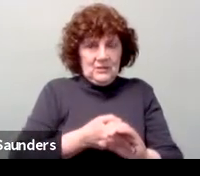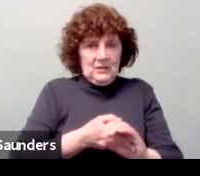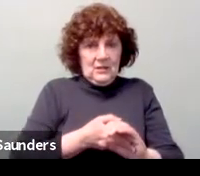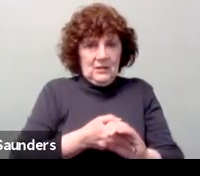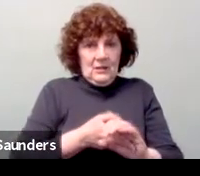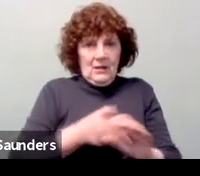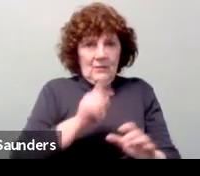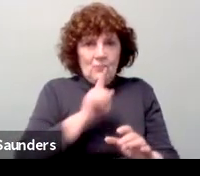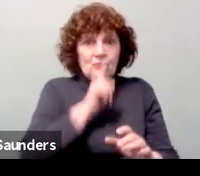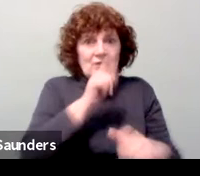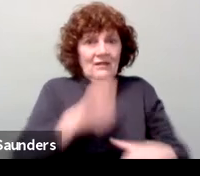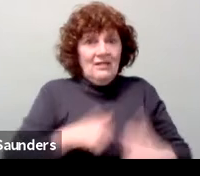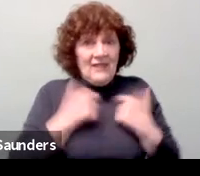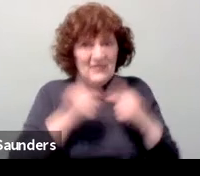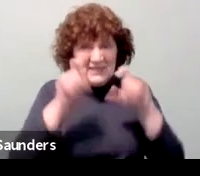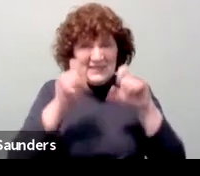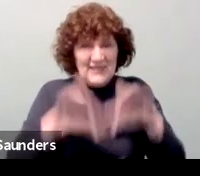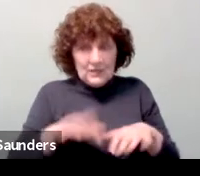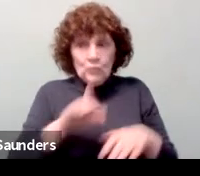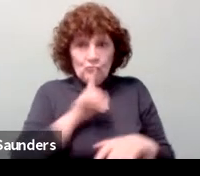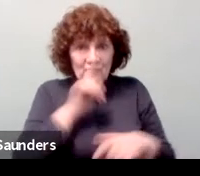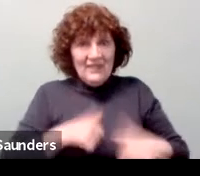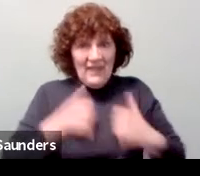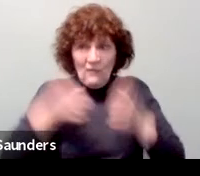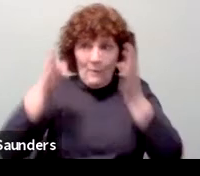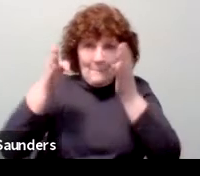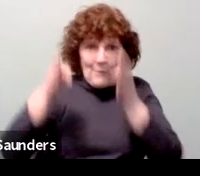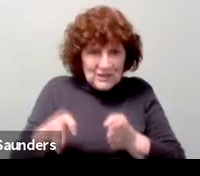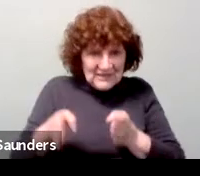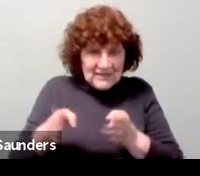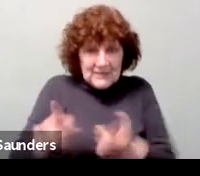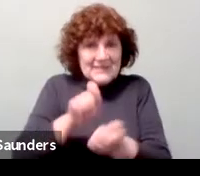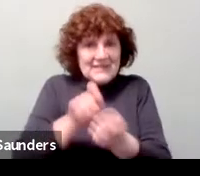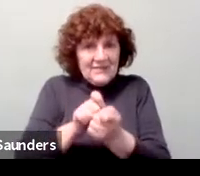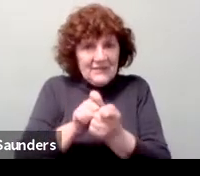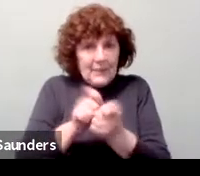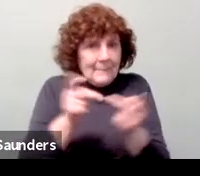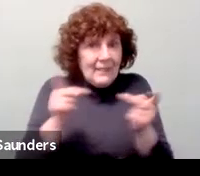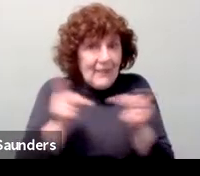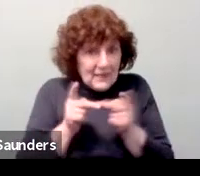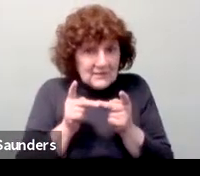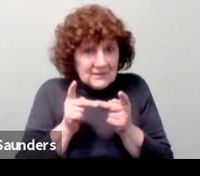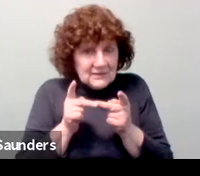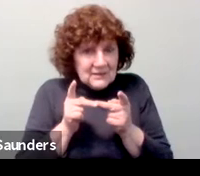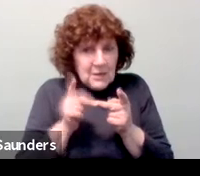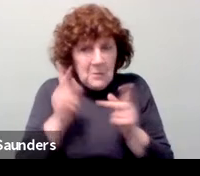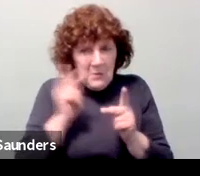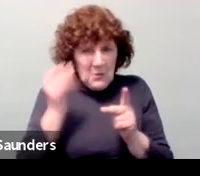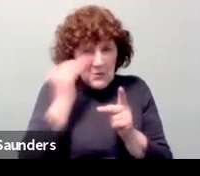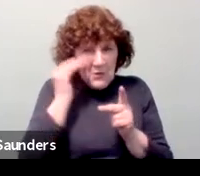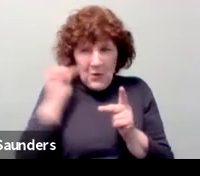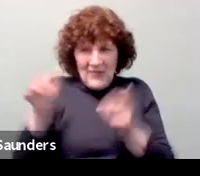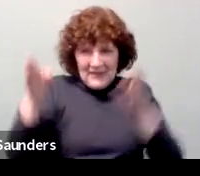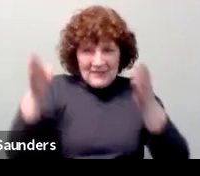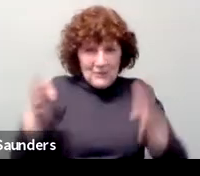test in a particular spot, in a place where people knew an individual, where people